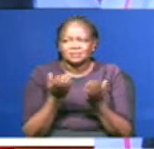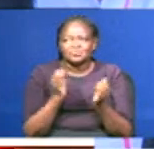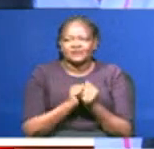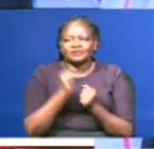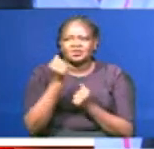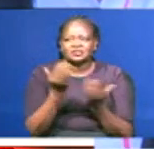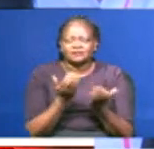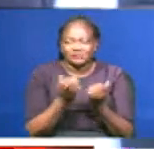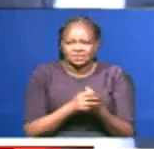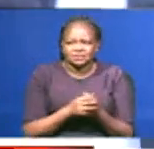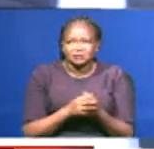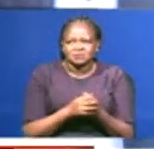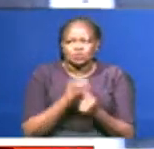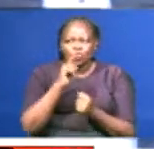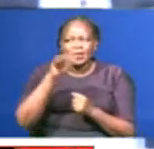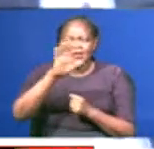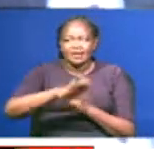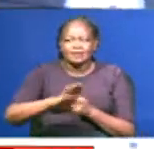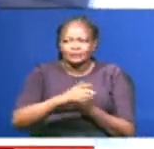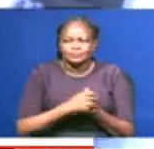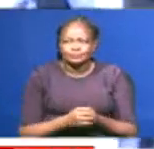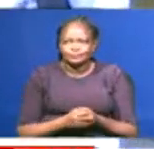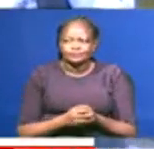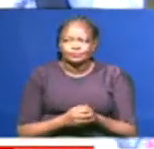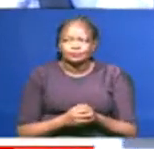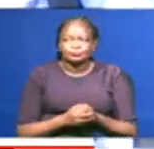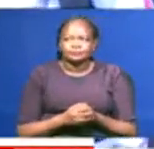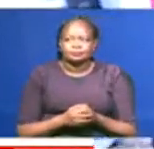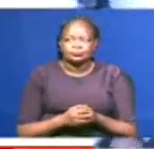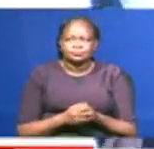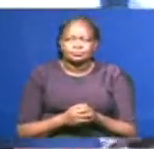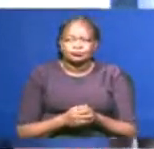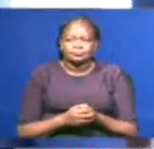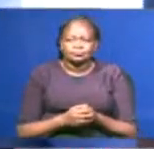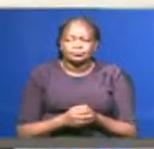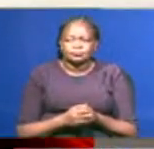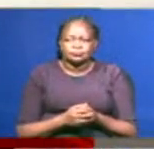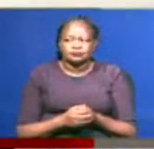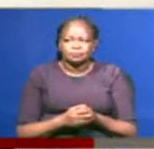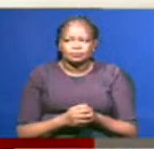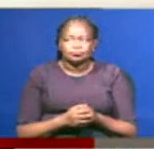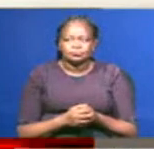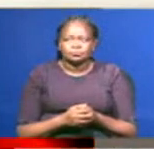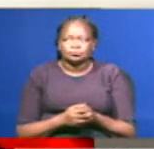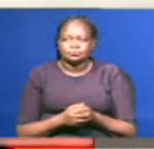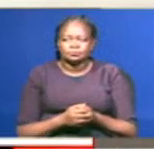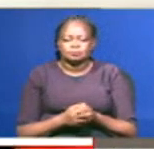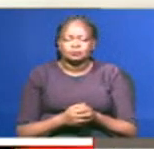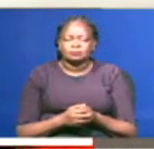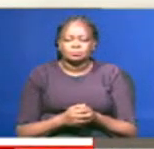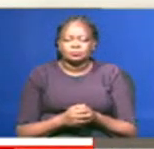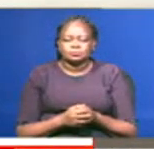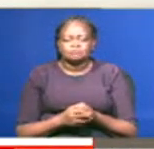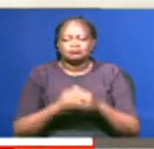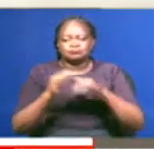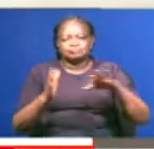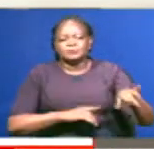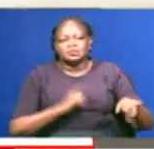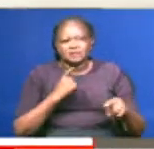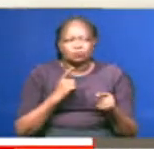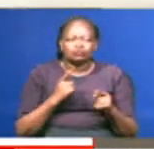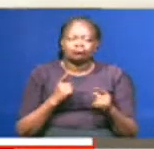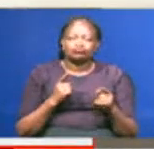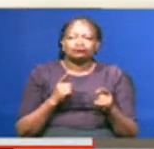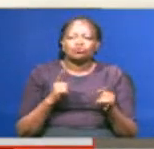services in one desk. Opicho Chemtai for Prime Edition. Good move. We take our second break right here on Prime